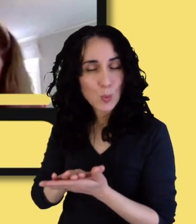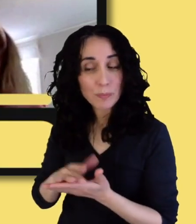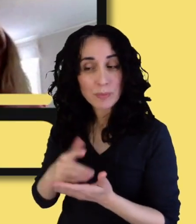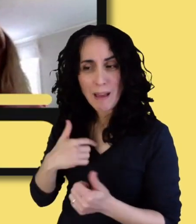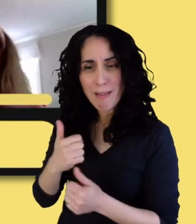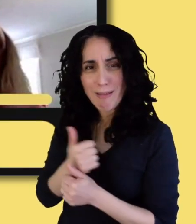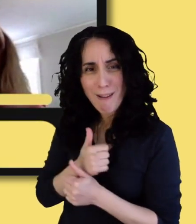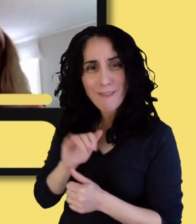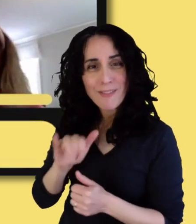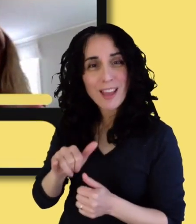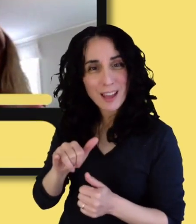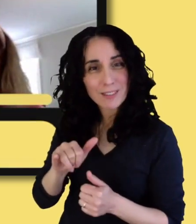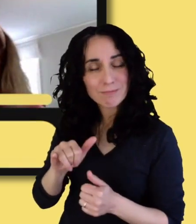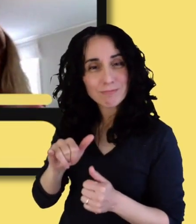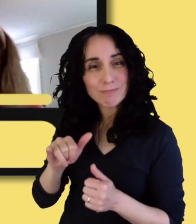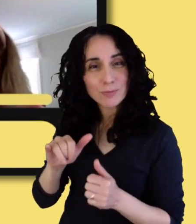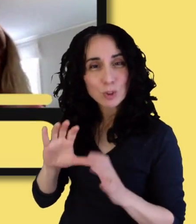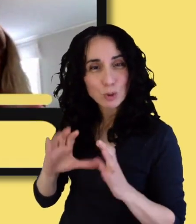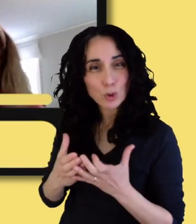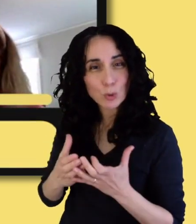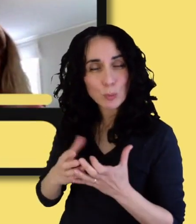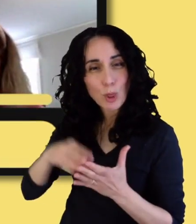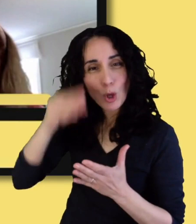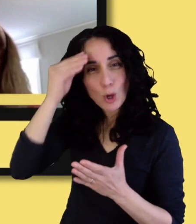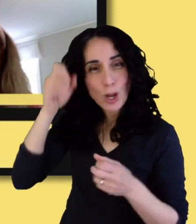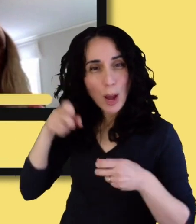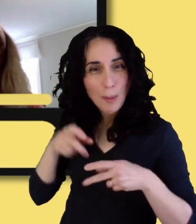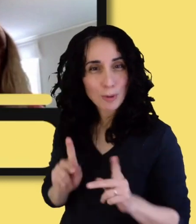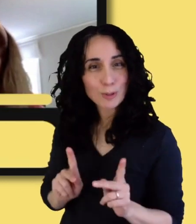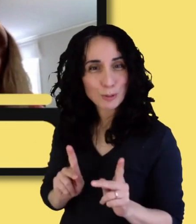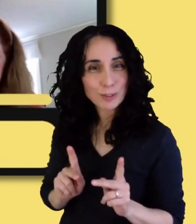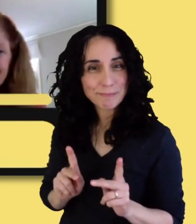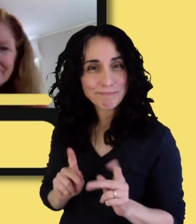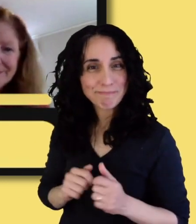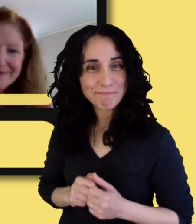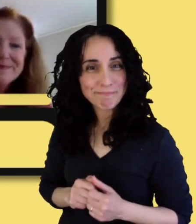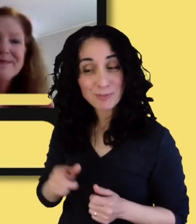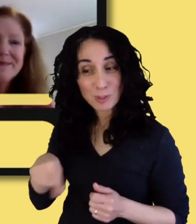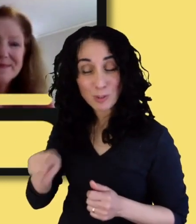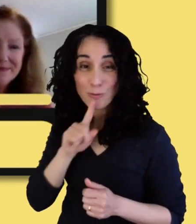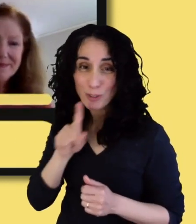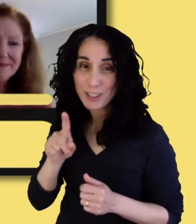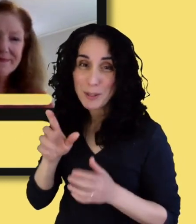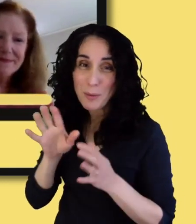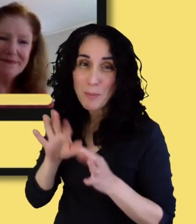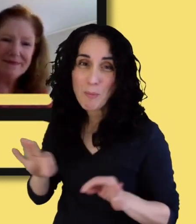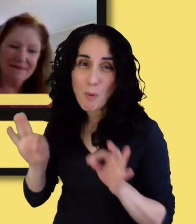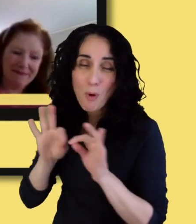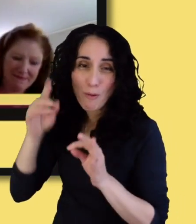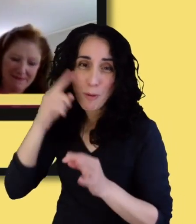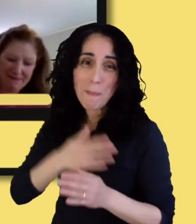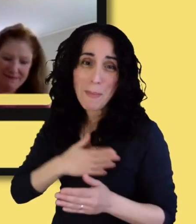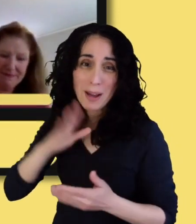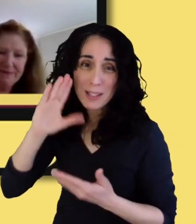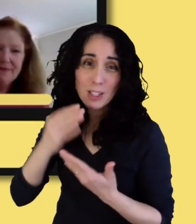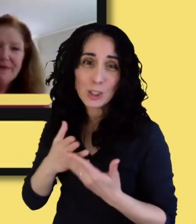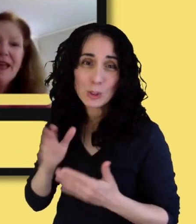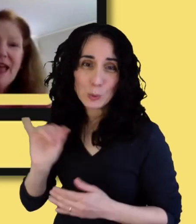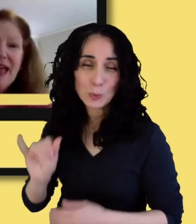love the group learning opportunities that have been really important for my son